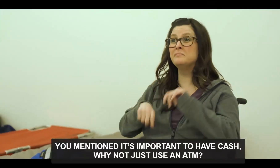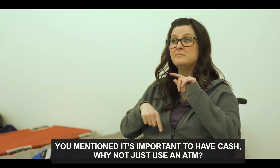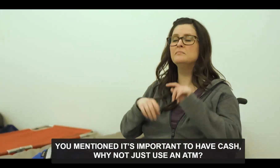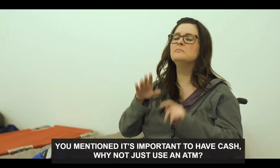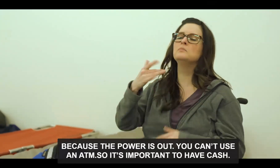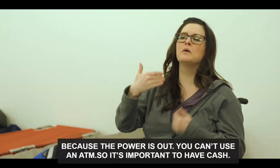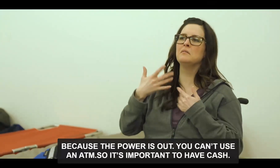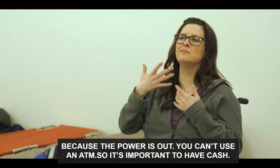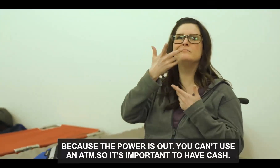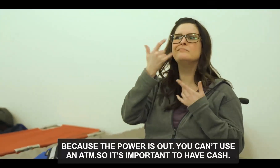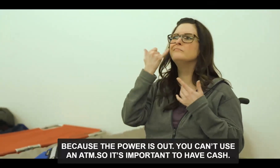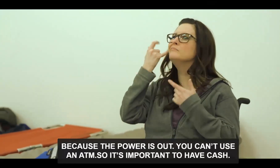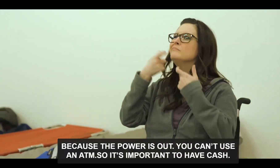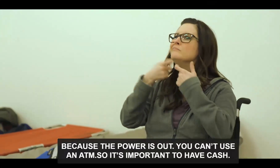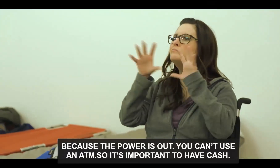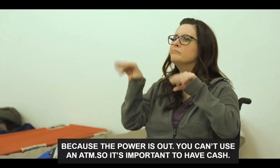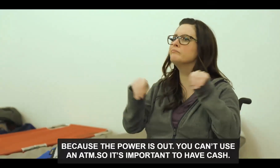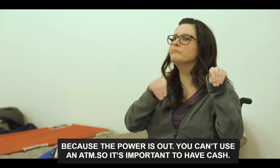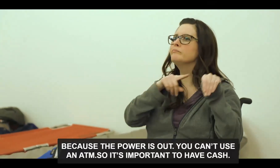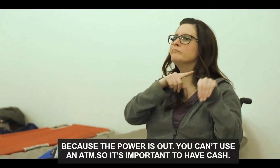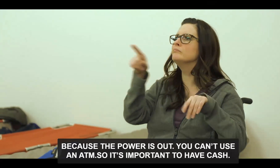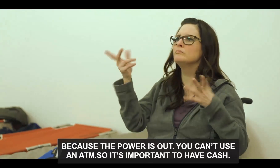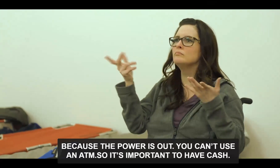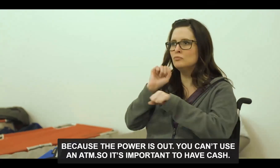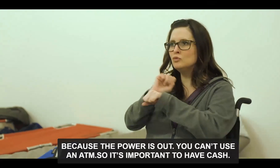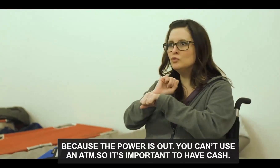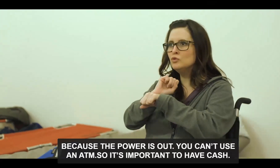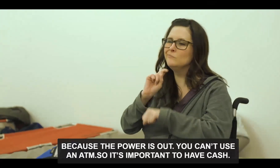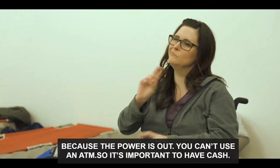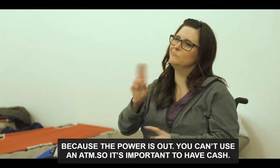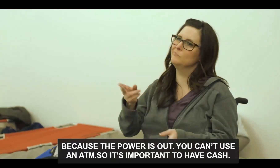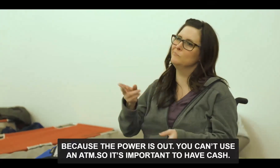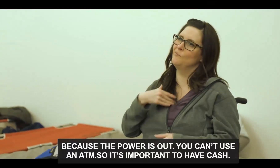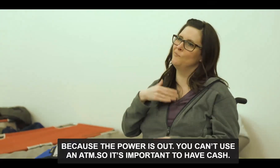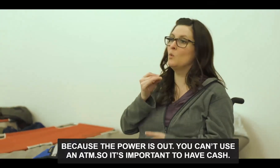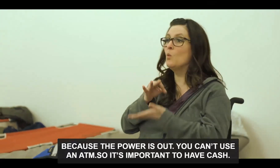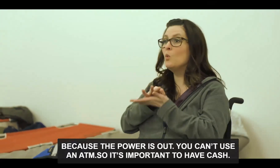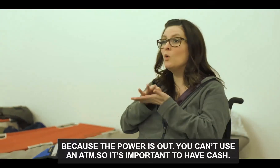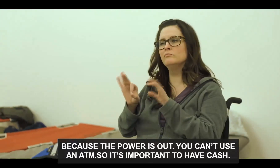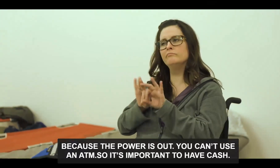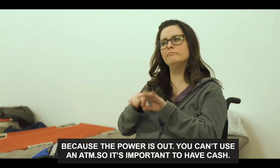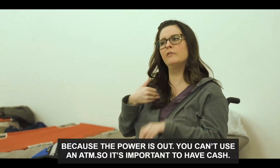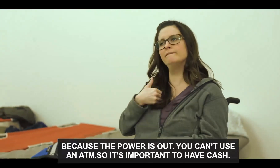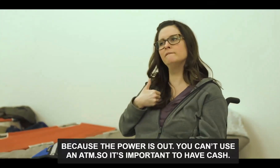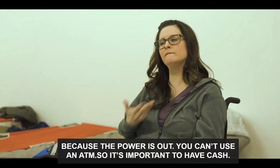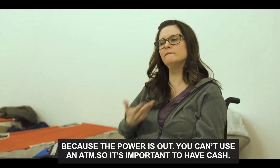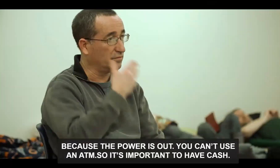Because the power is out. You can't use an ATM. So it's important to have cash.